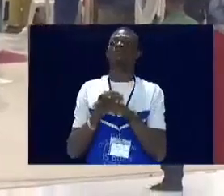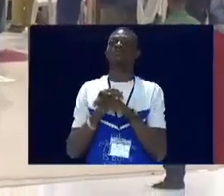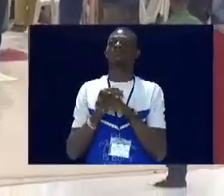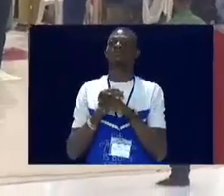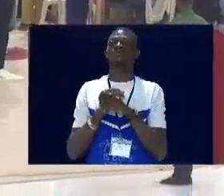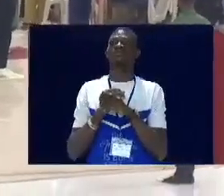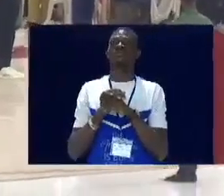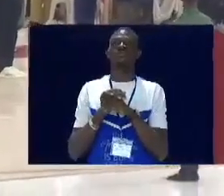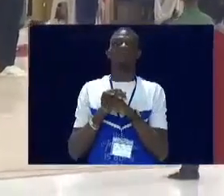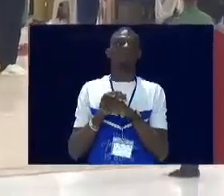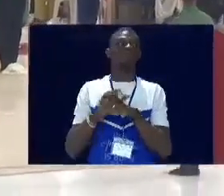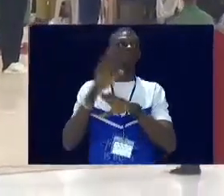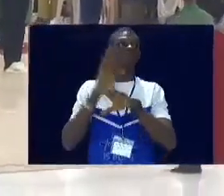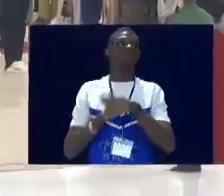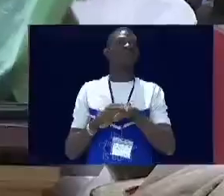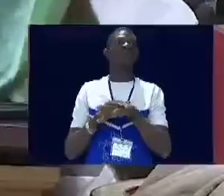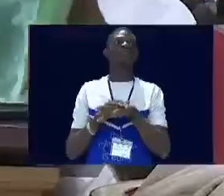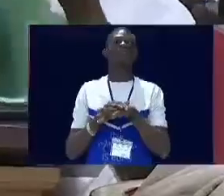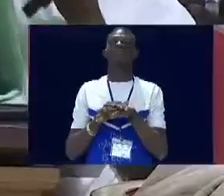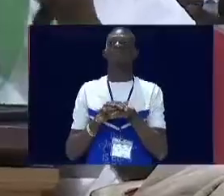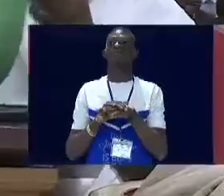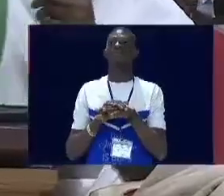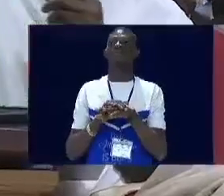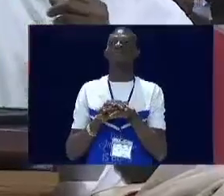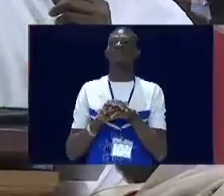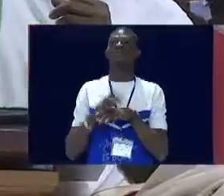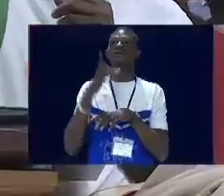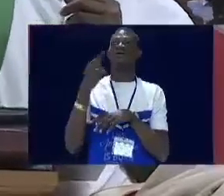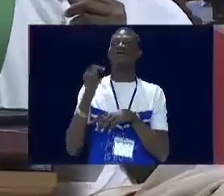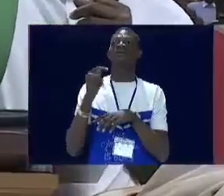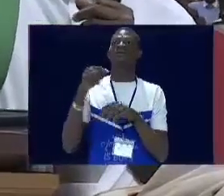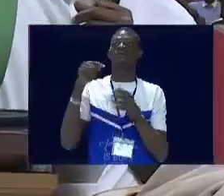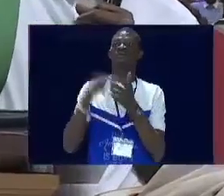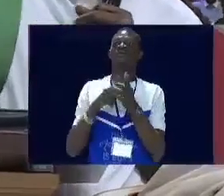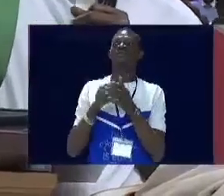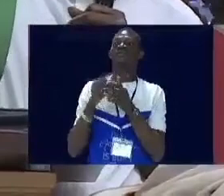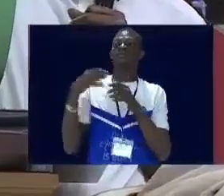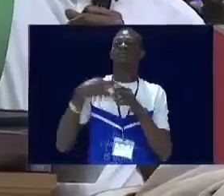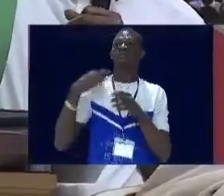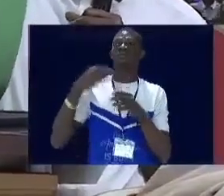on this piece of cloth now.